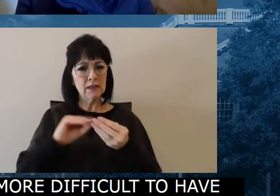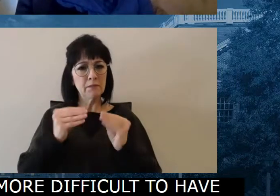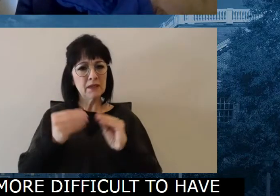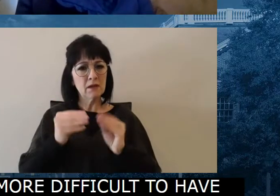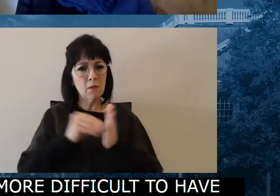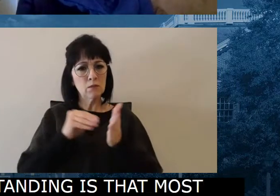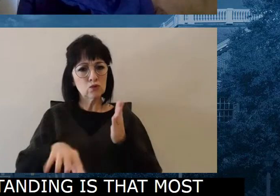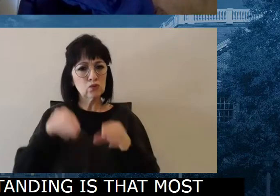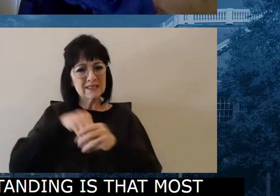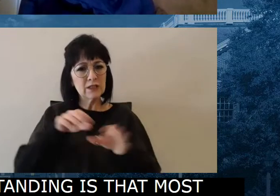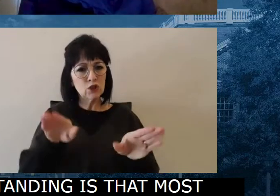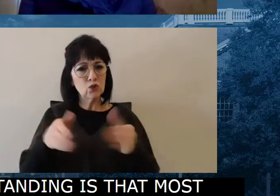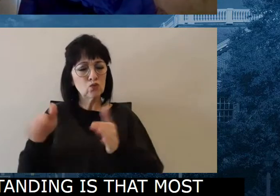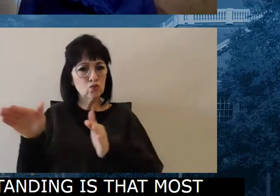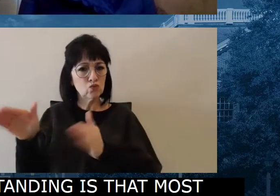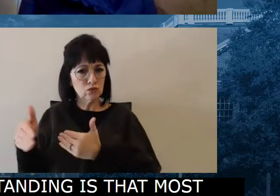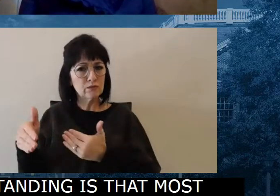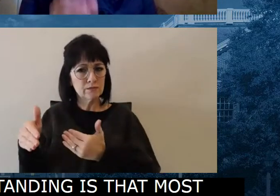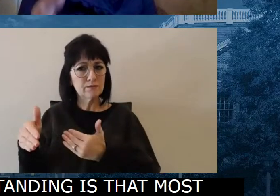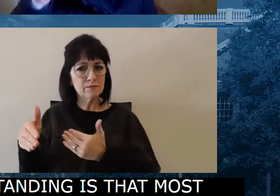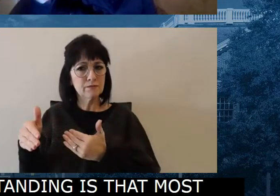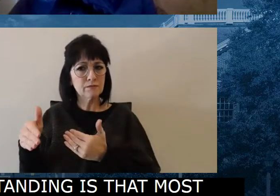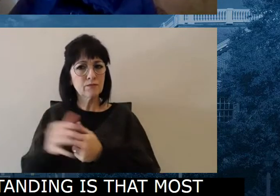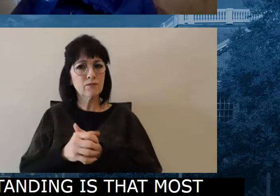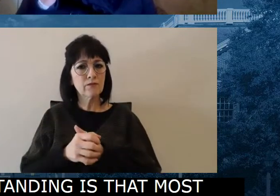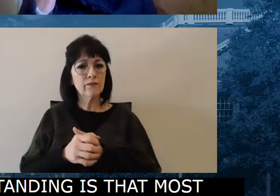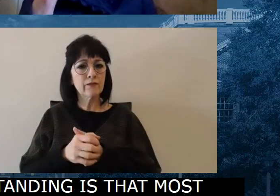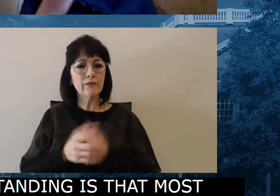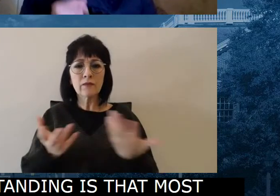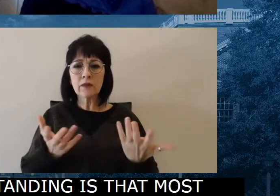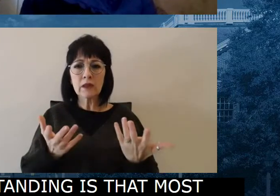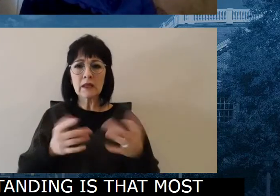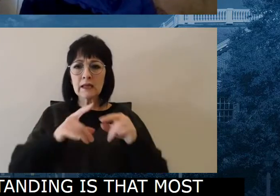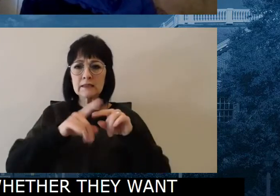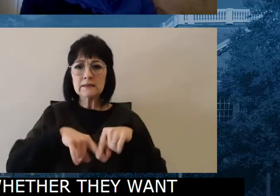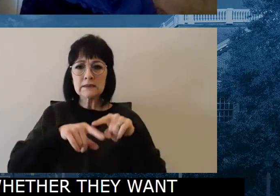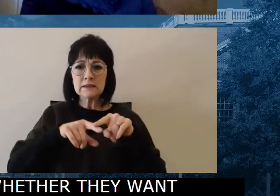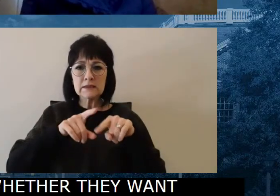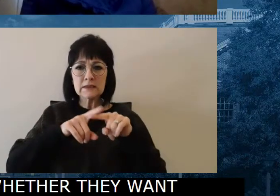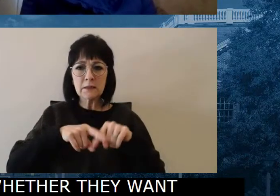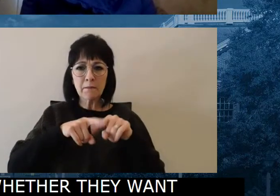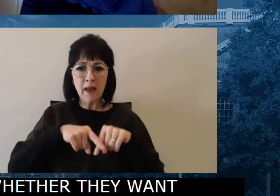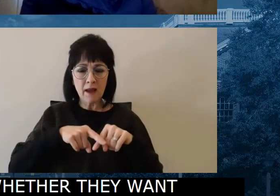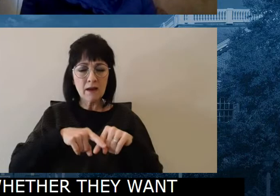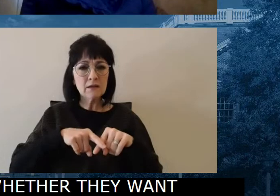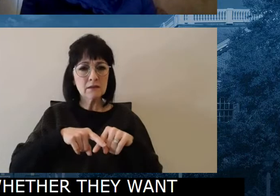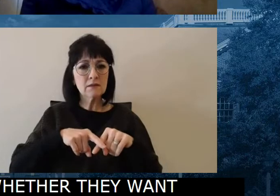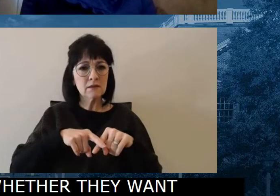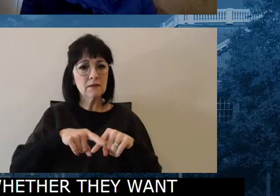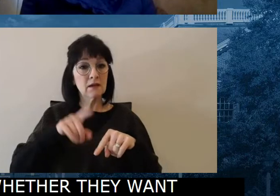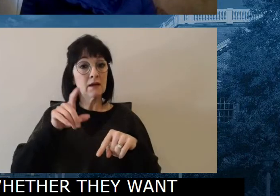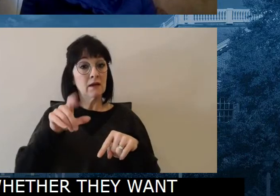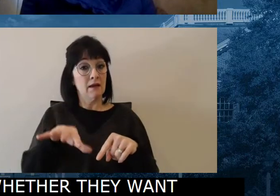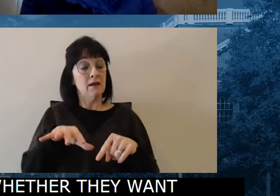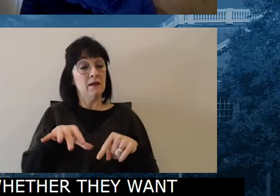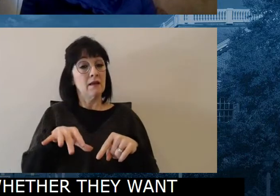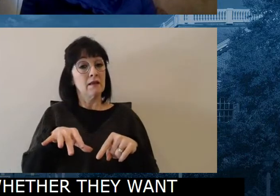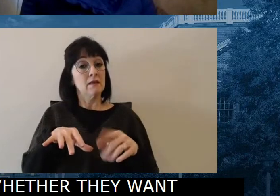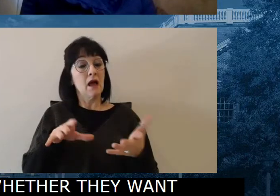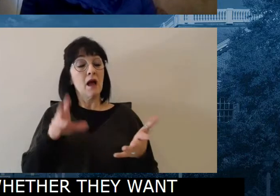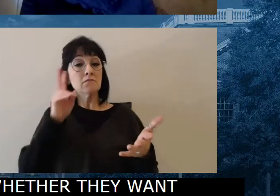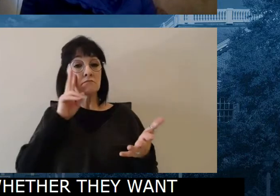to choose whether they want remote instruction or in-person instruction. That enables them, frankly, to